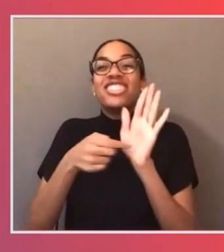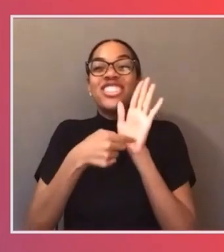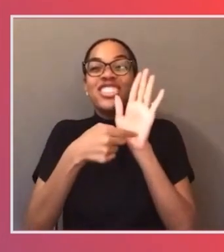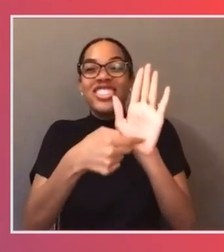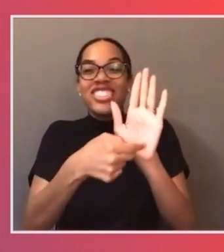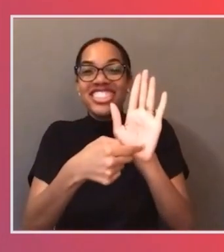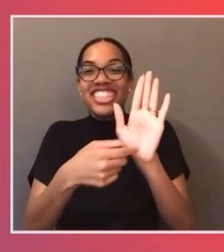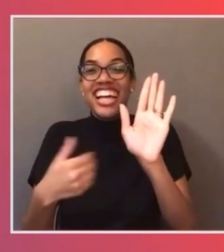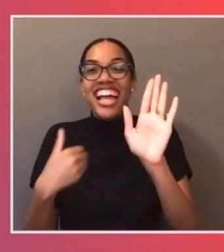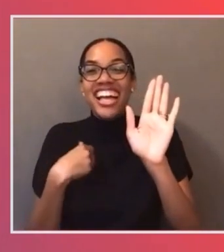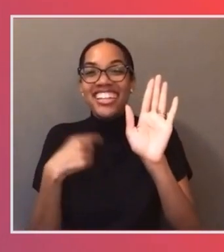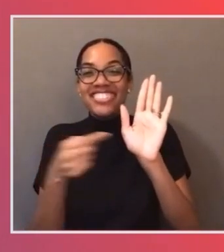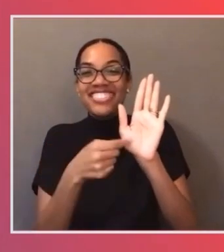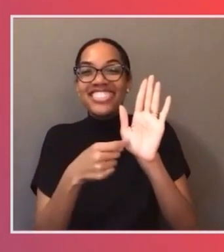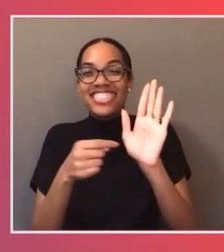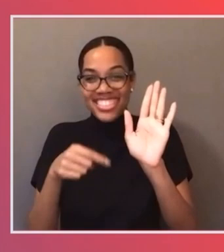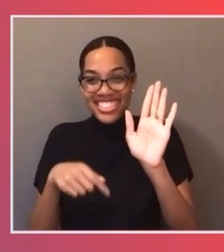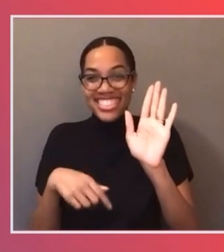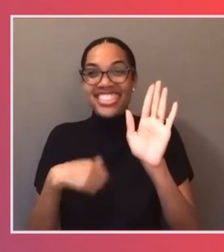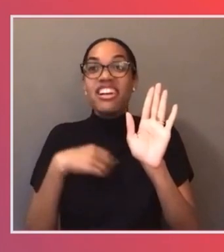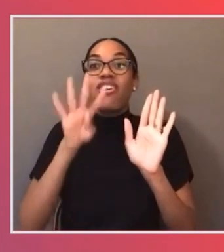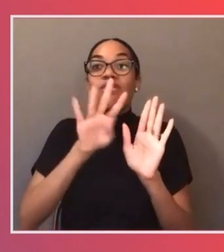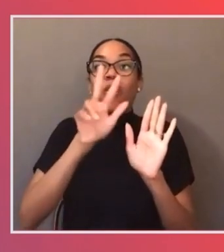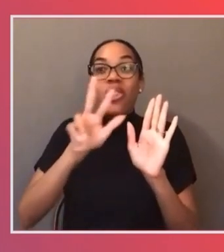upcoming decision.